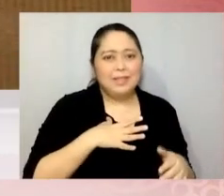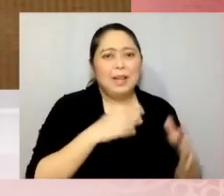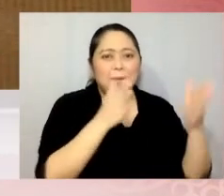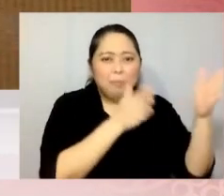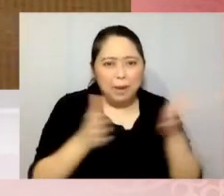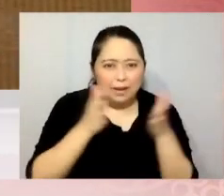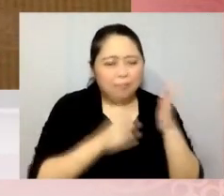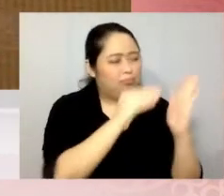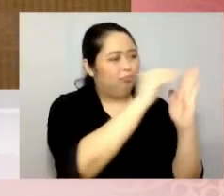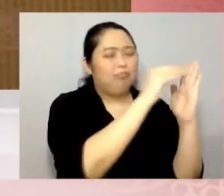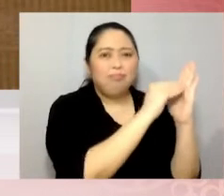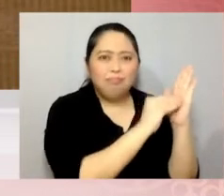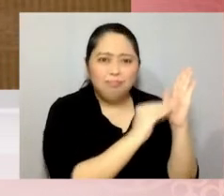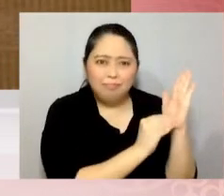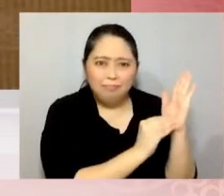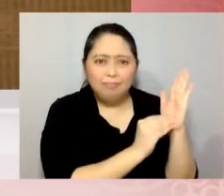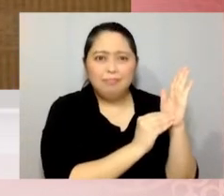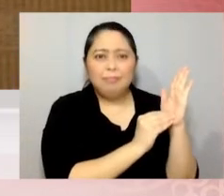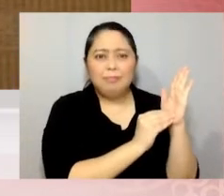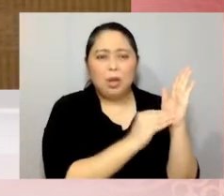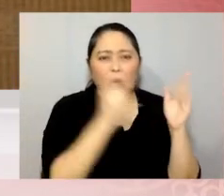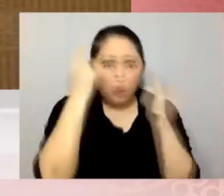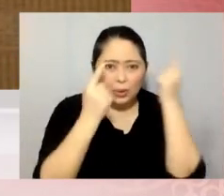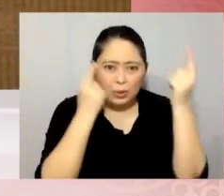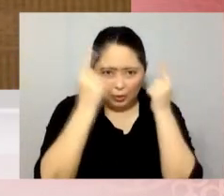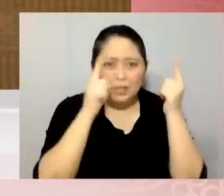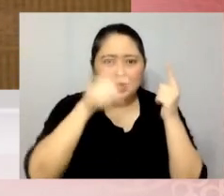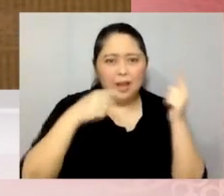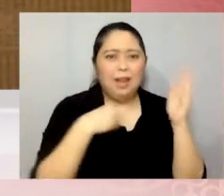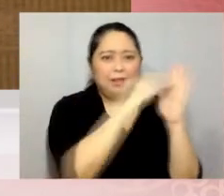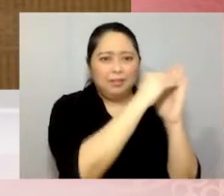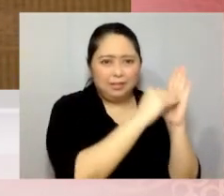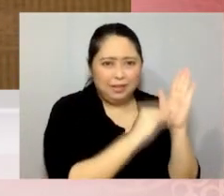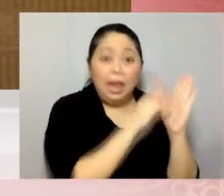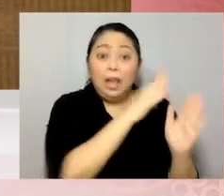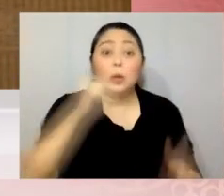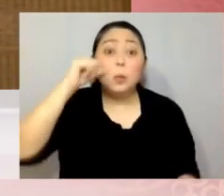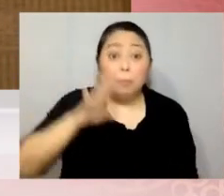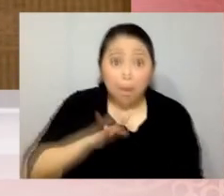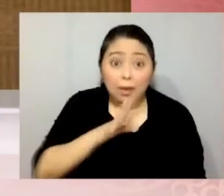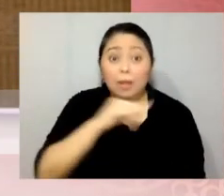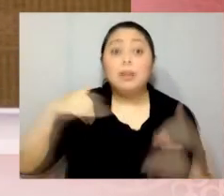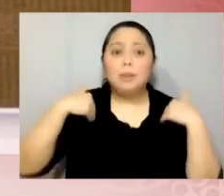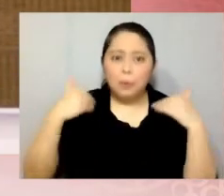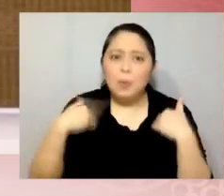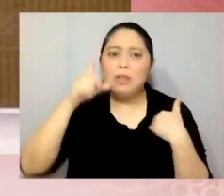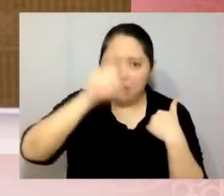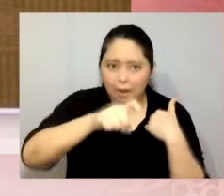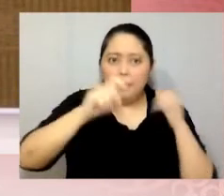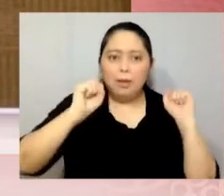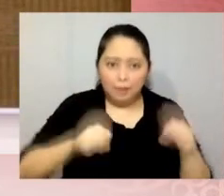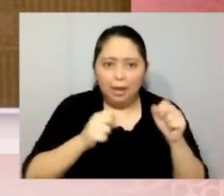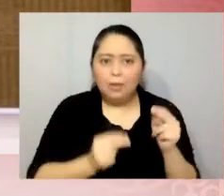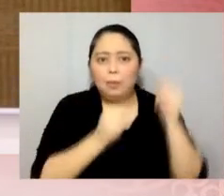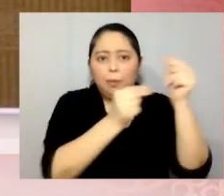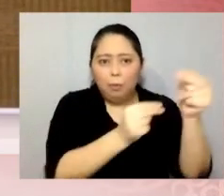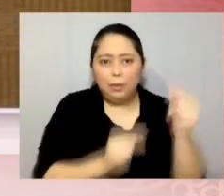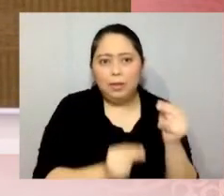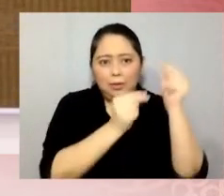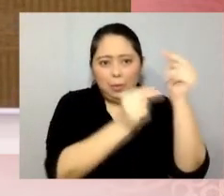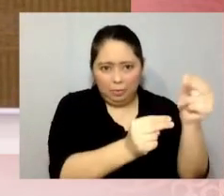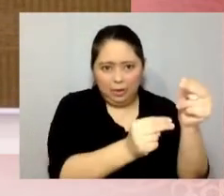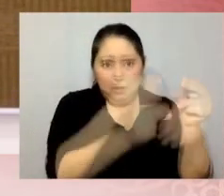youth are actively participate in the nomination process. Aside from the parliament, of course, we